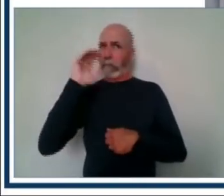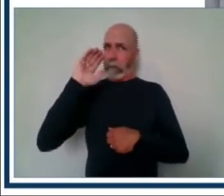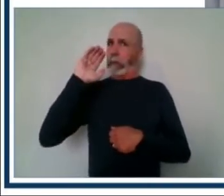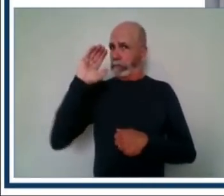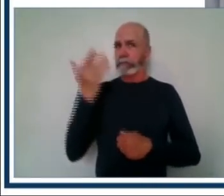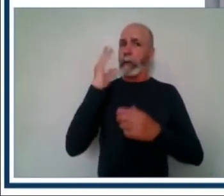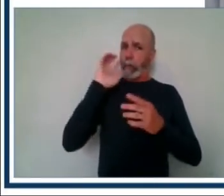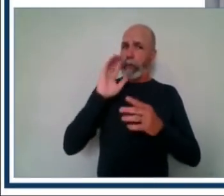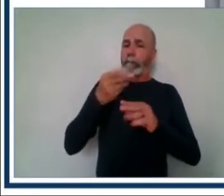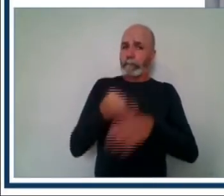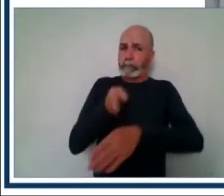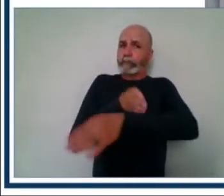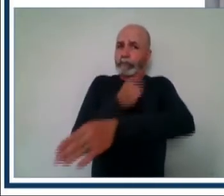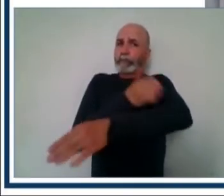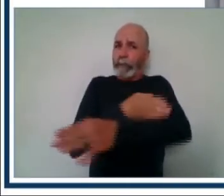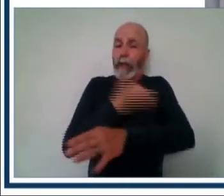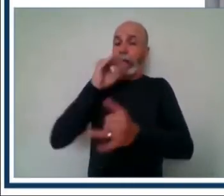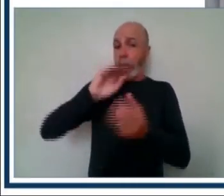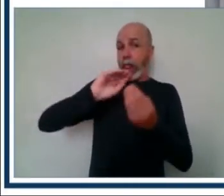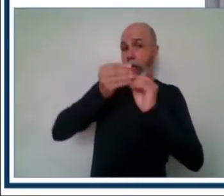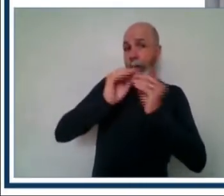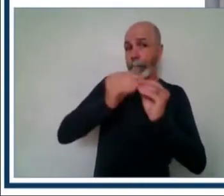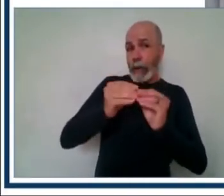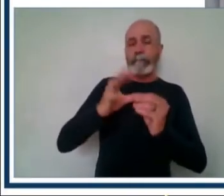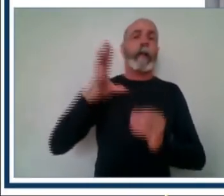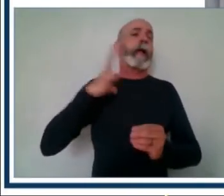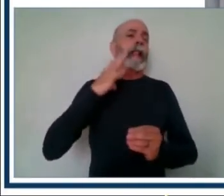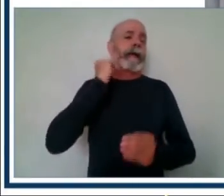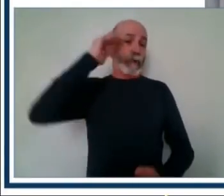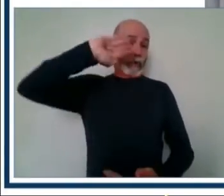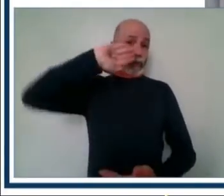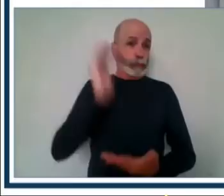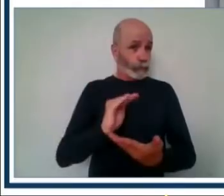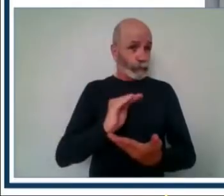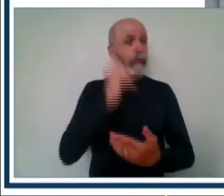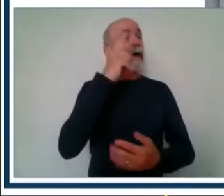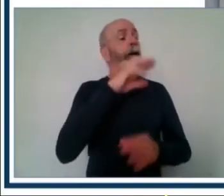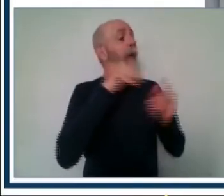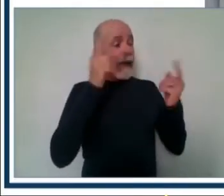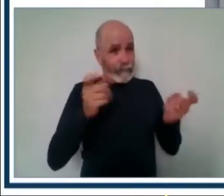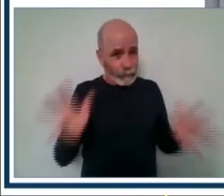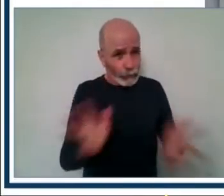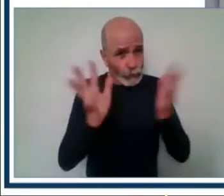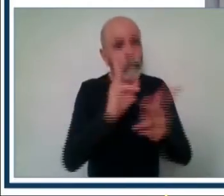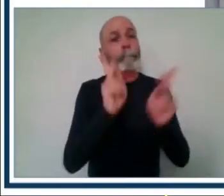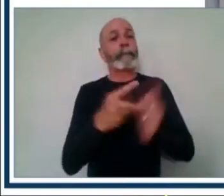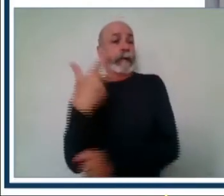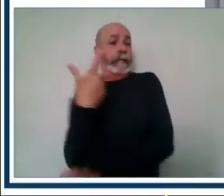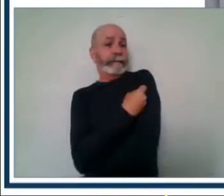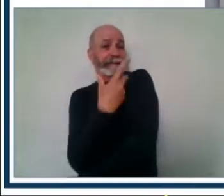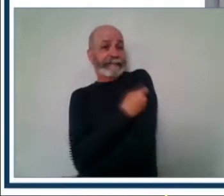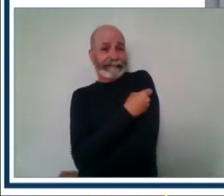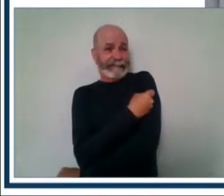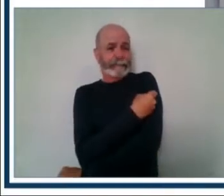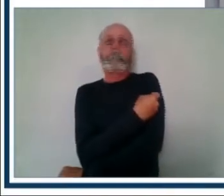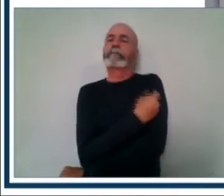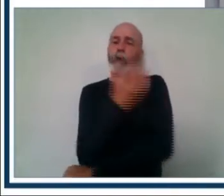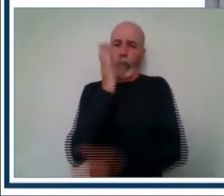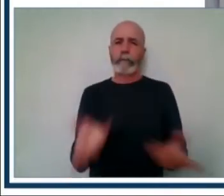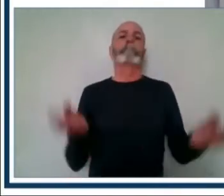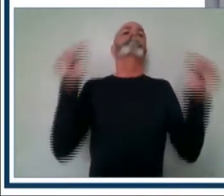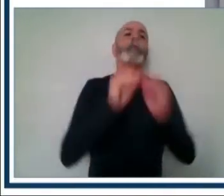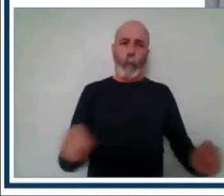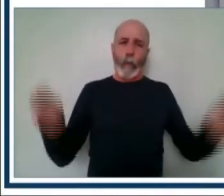up. We are in a race against the variants, and our immunization plan is gaining speed. We are now getting